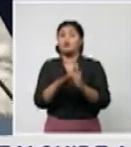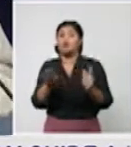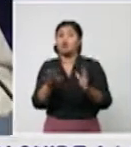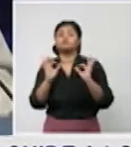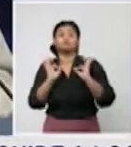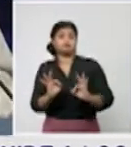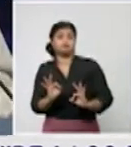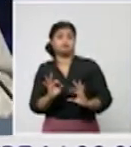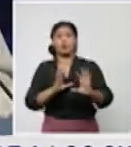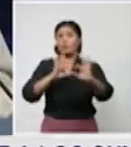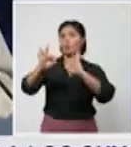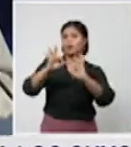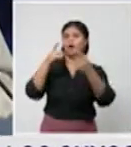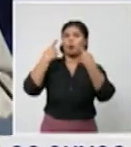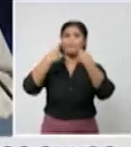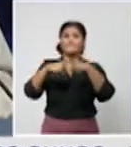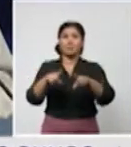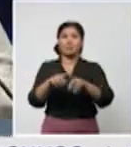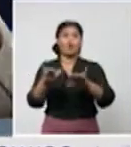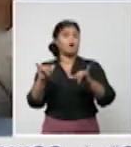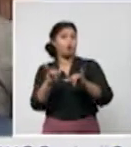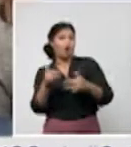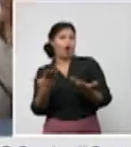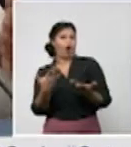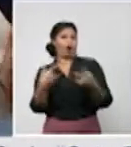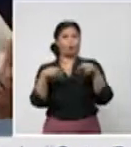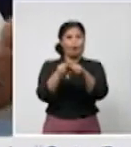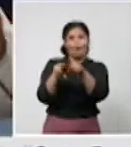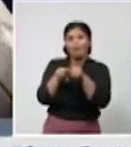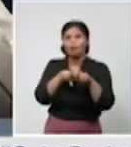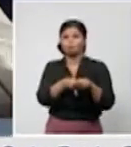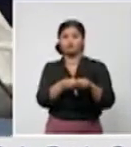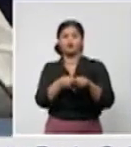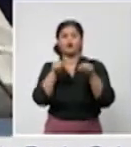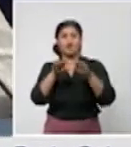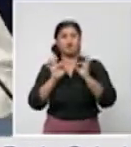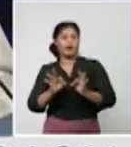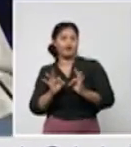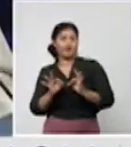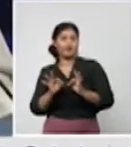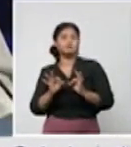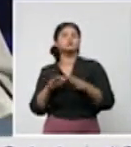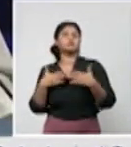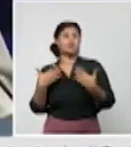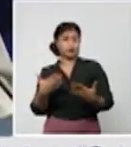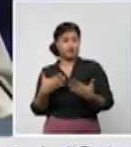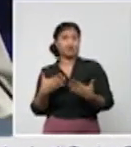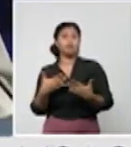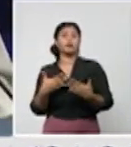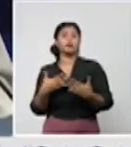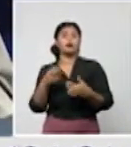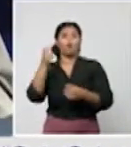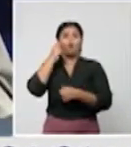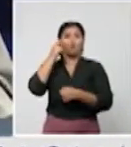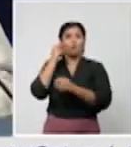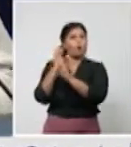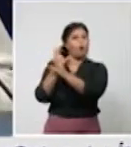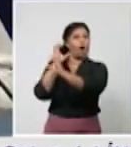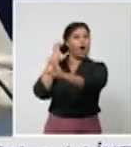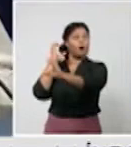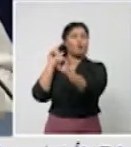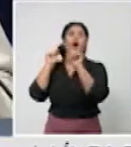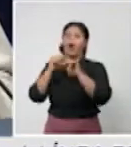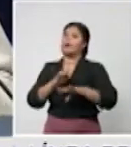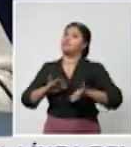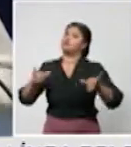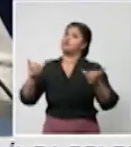have 6 local transmission cases, 5 from Bauta and 1 from Mariel. And from Pinar del Rio province, there's 1 local